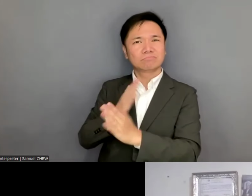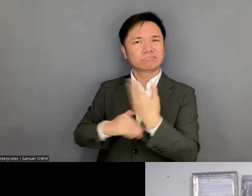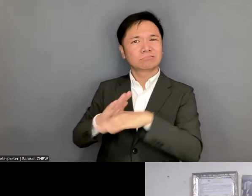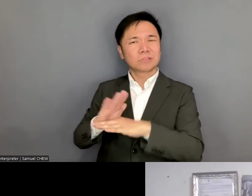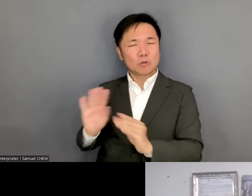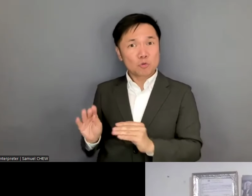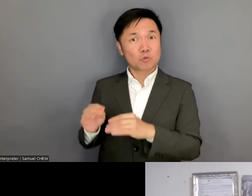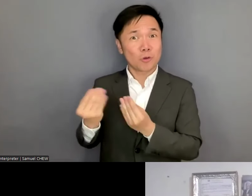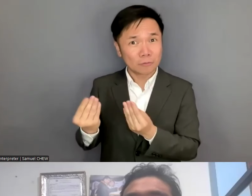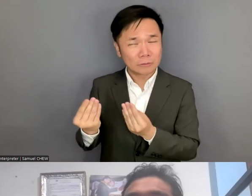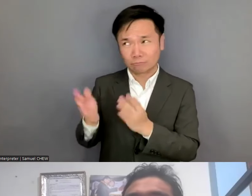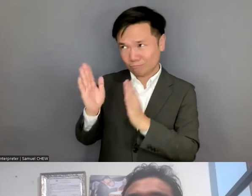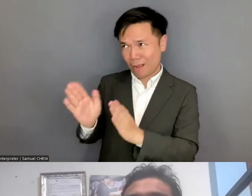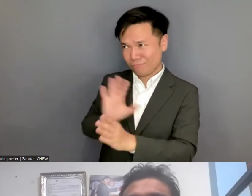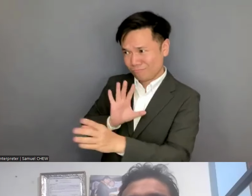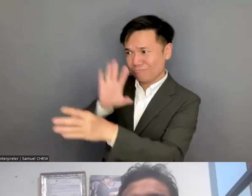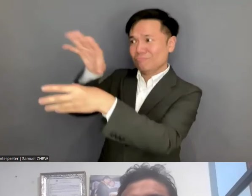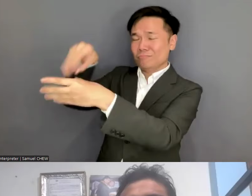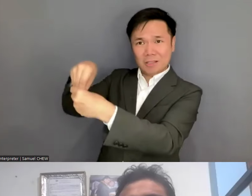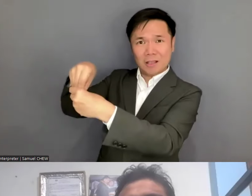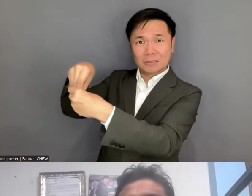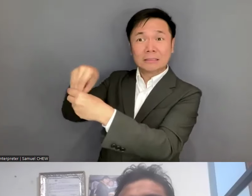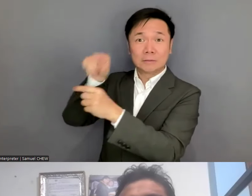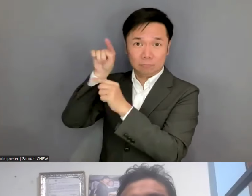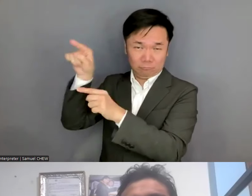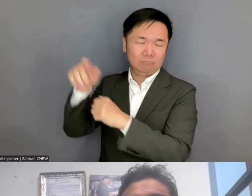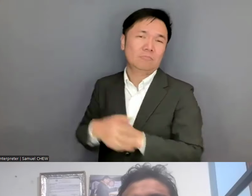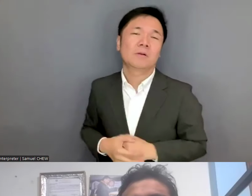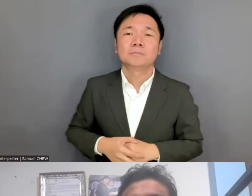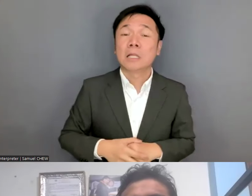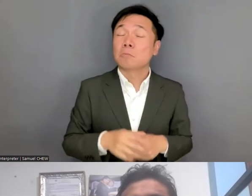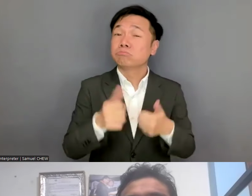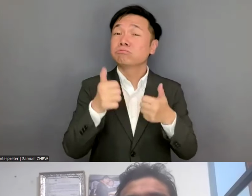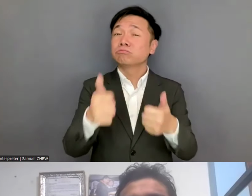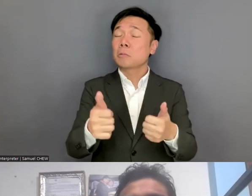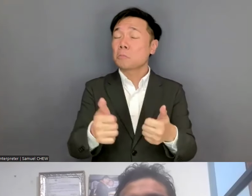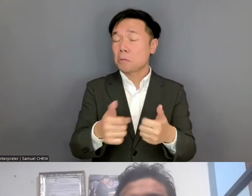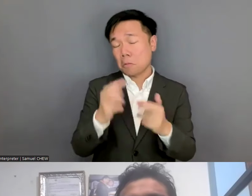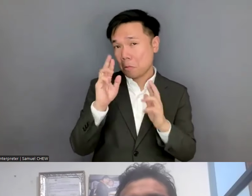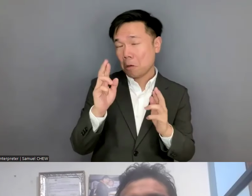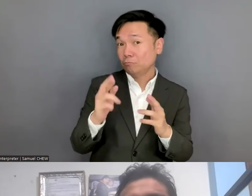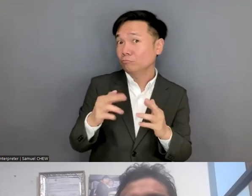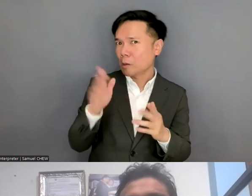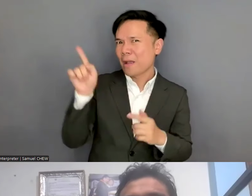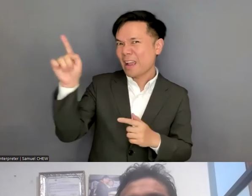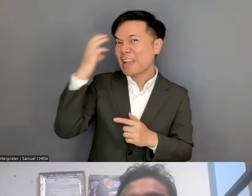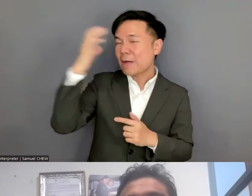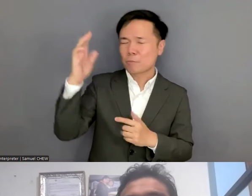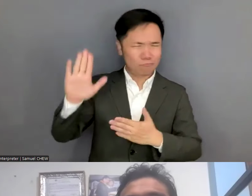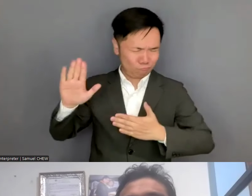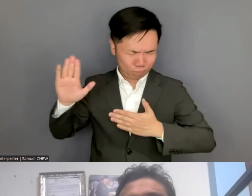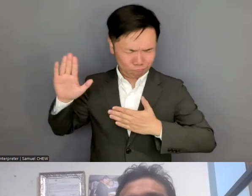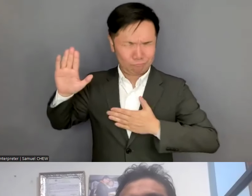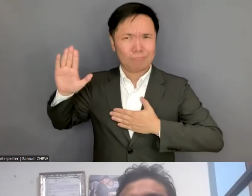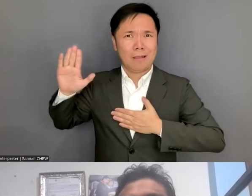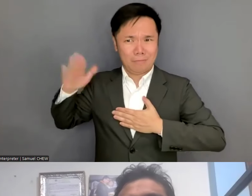disabilities, including youth with disabilities, are included in the civic engagement space. And that could be hopefully, maybe a commitment from Nepal